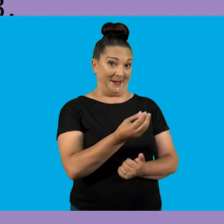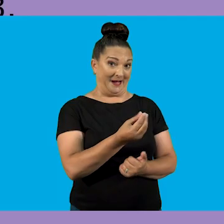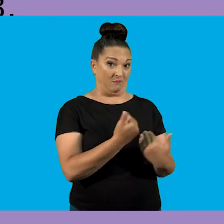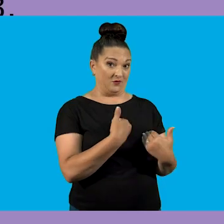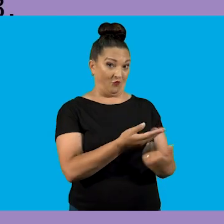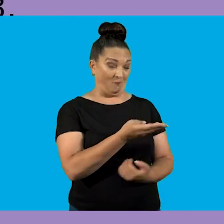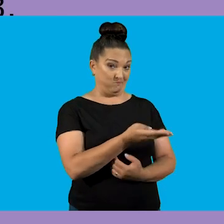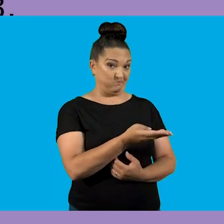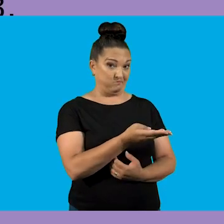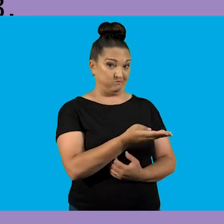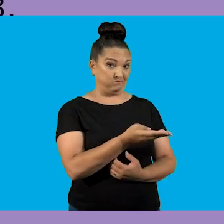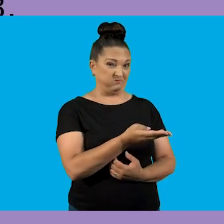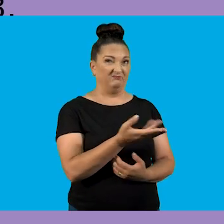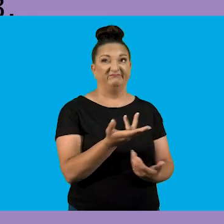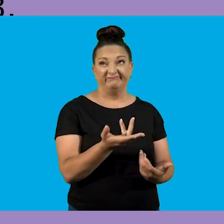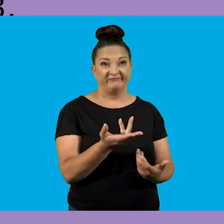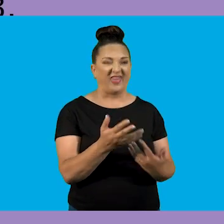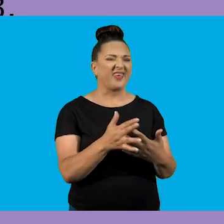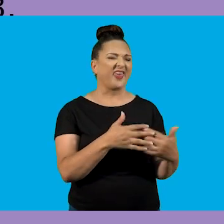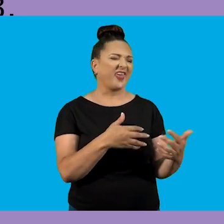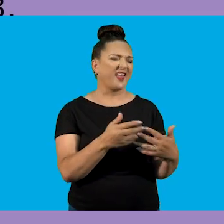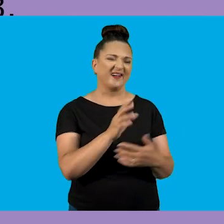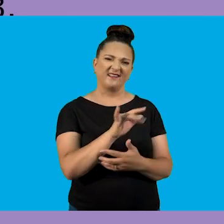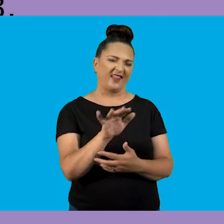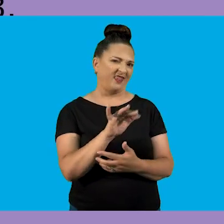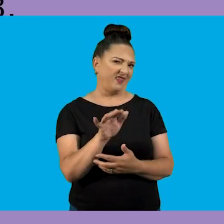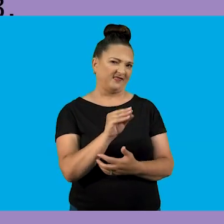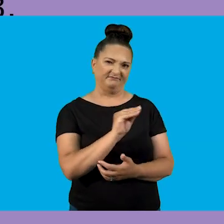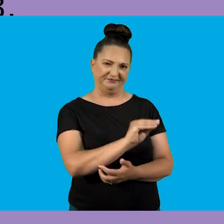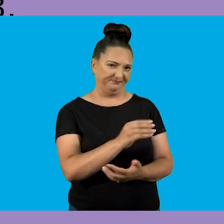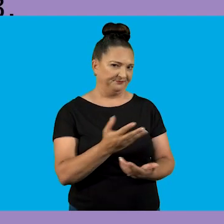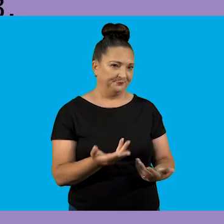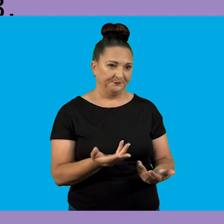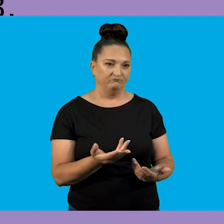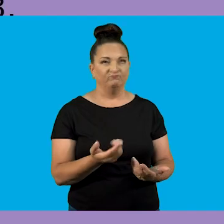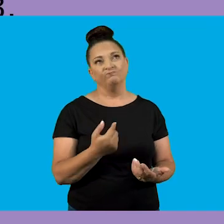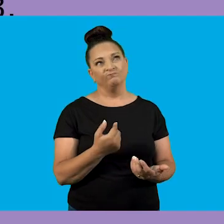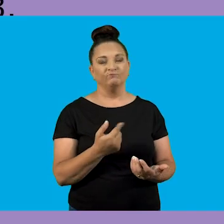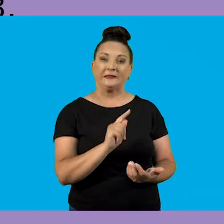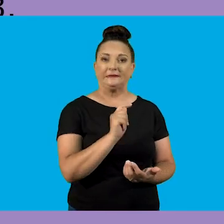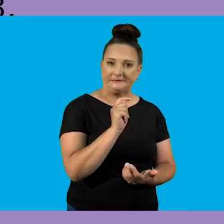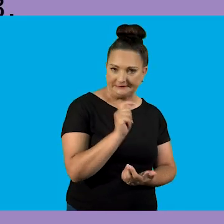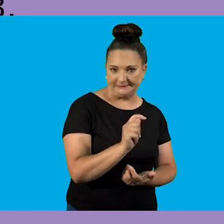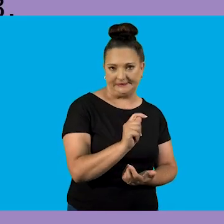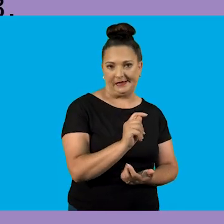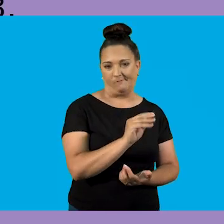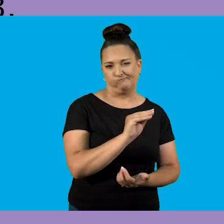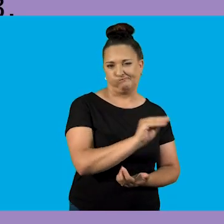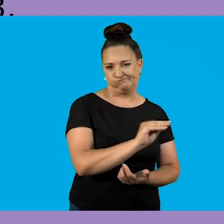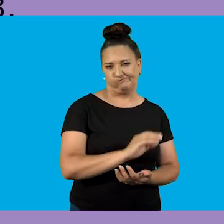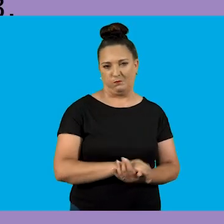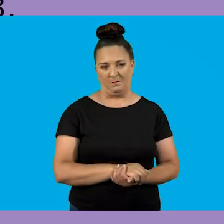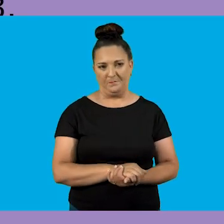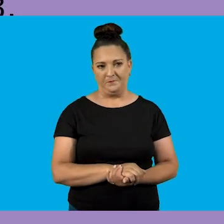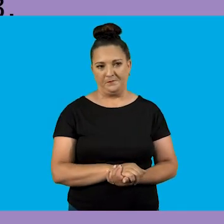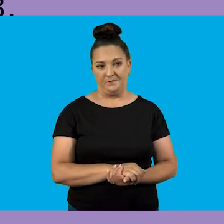a number. So remember, this can be any letter that we want. So I'm going to use T in this